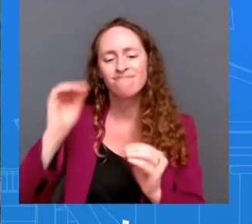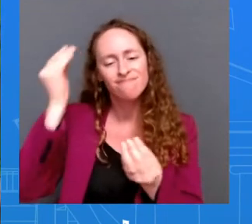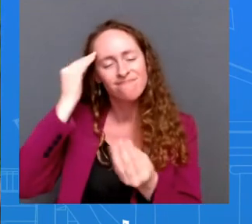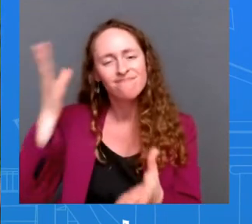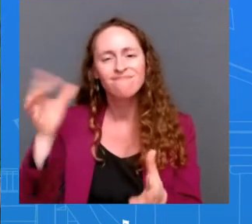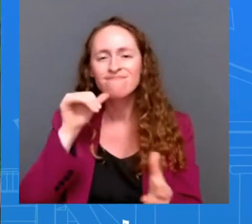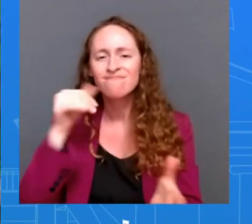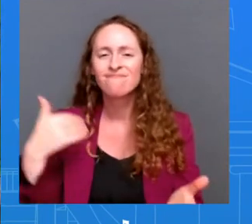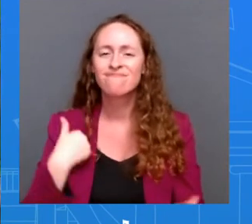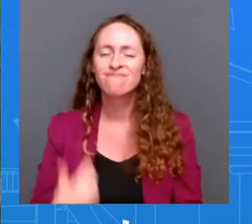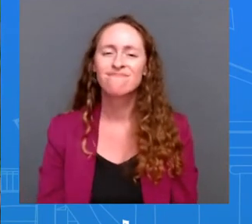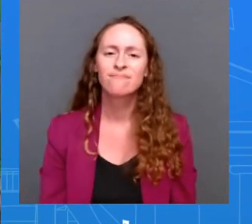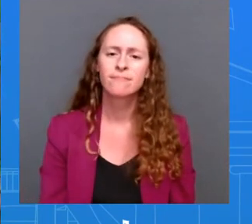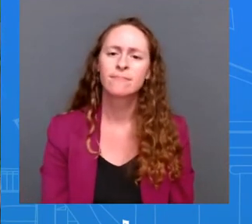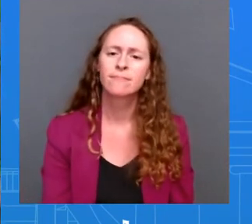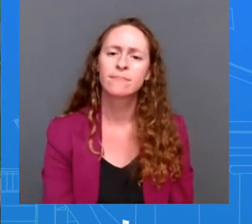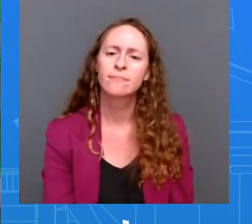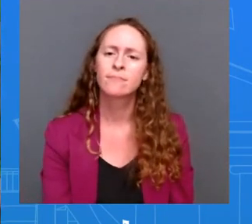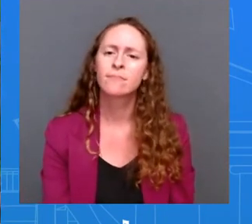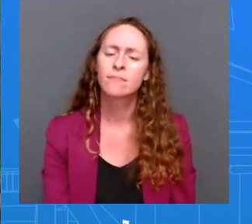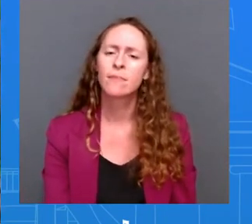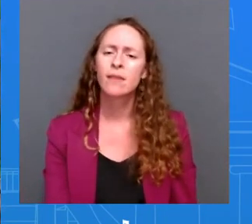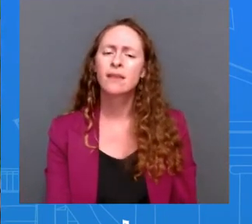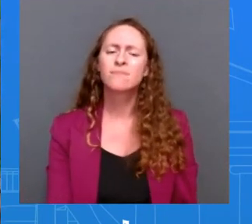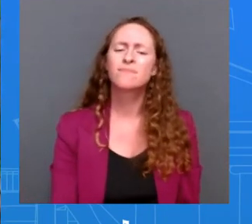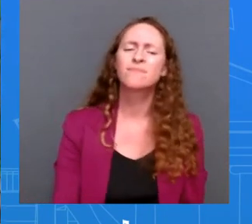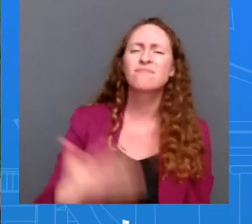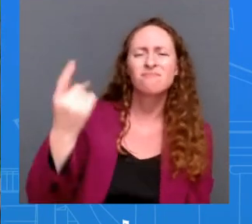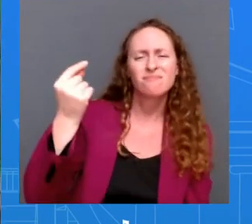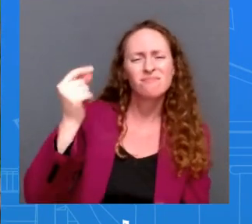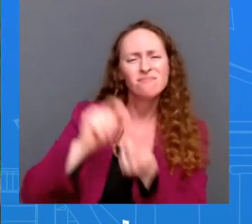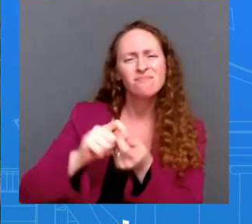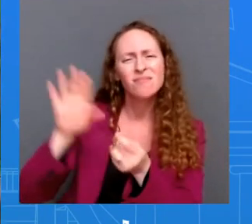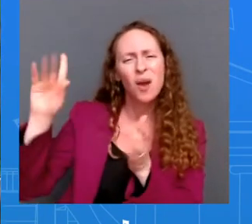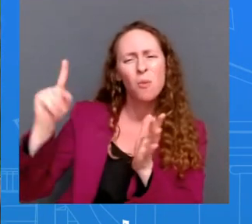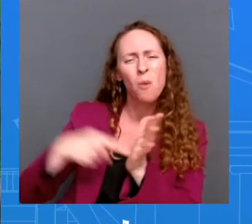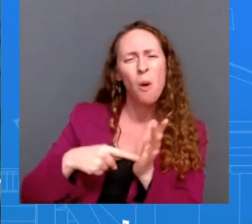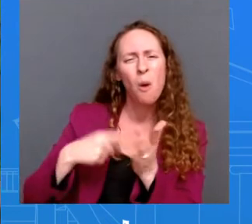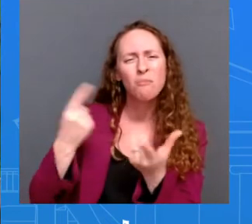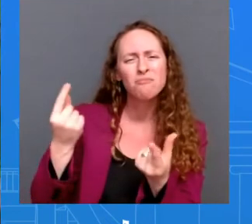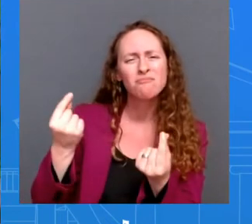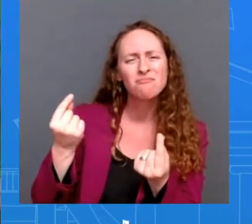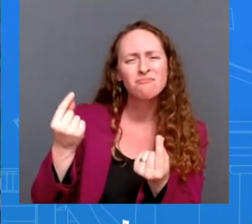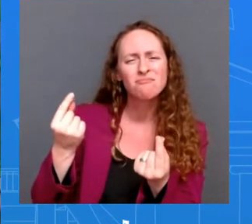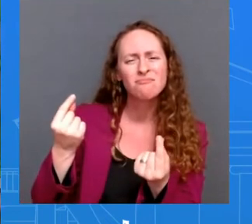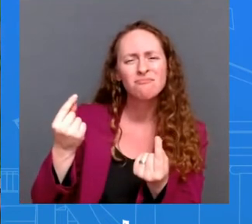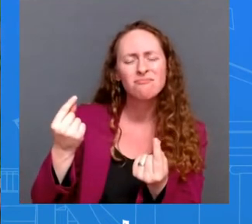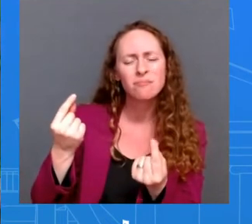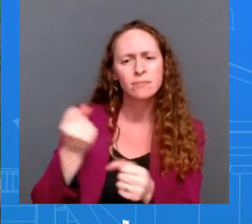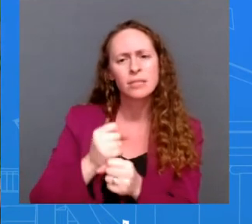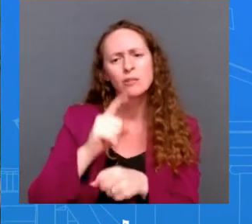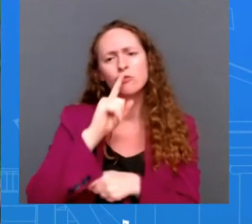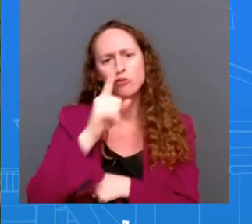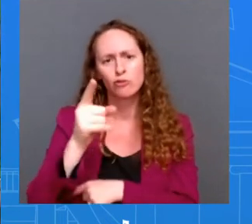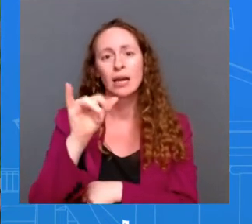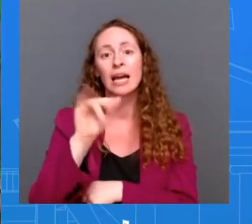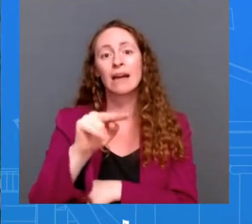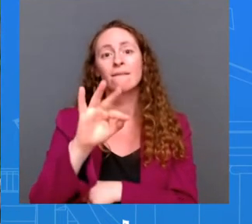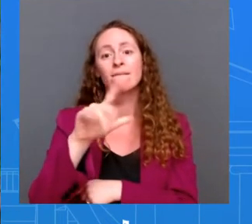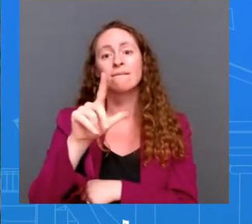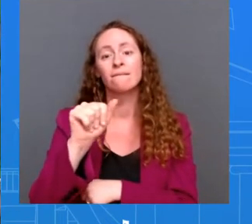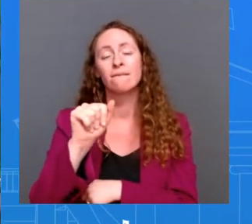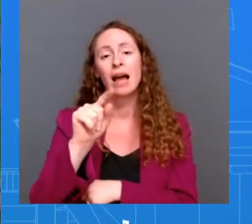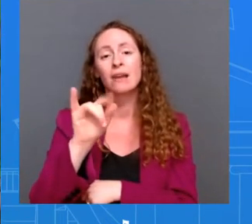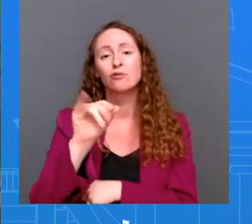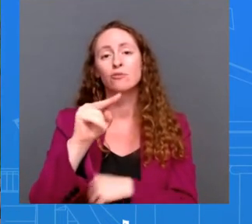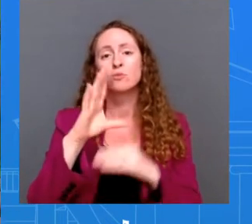version of this question probably every day this week. Trying to take another stab at it, though. What does he think he needs to do? Is he going to be picking up